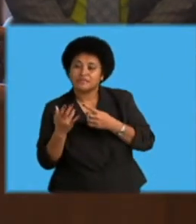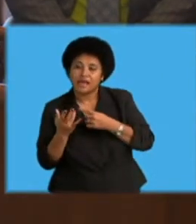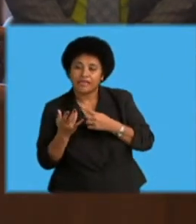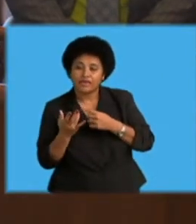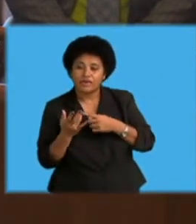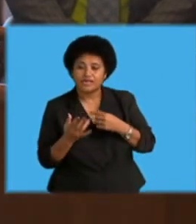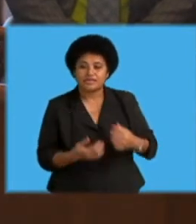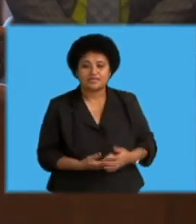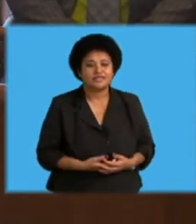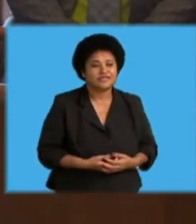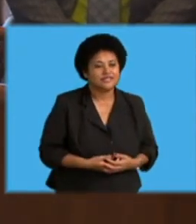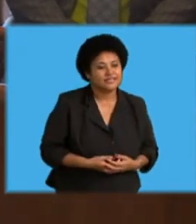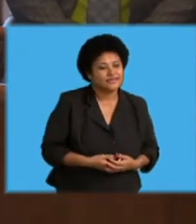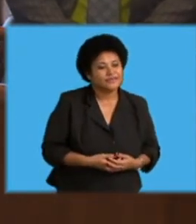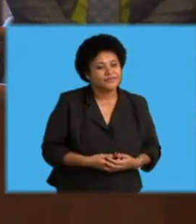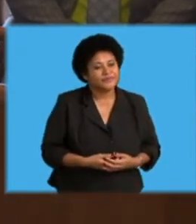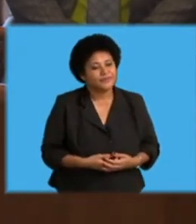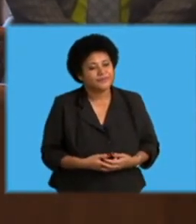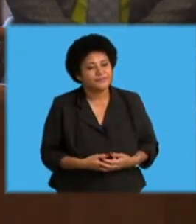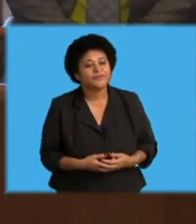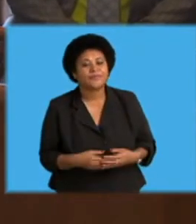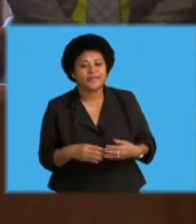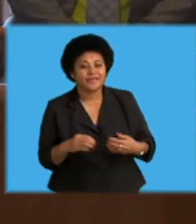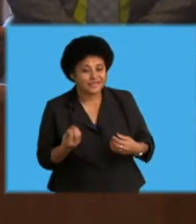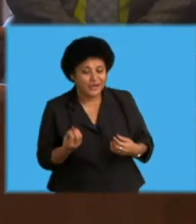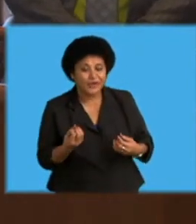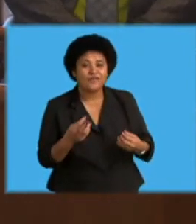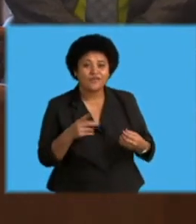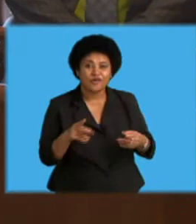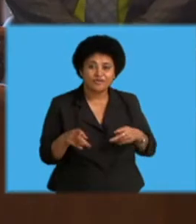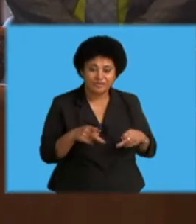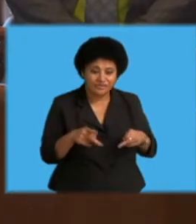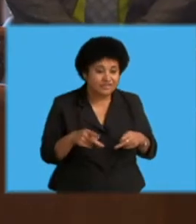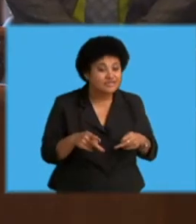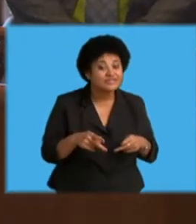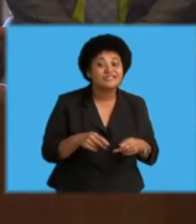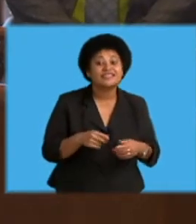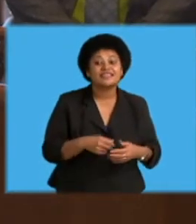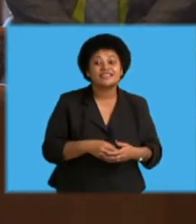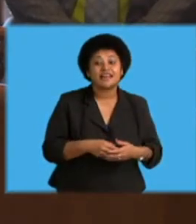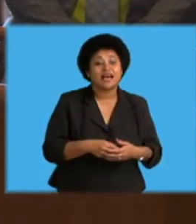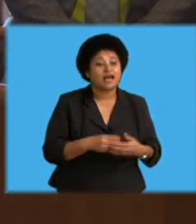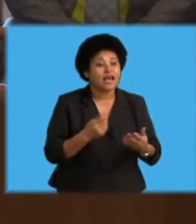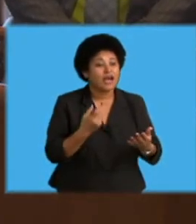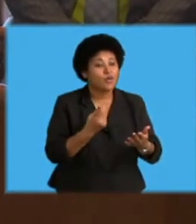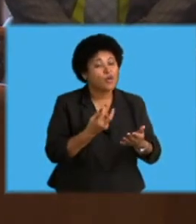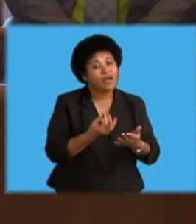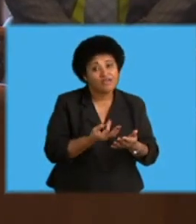Speaker. Madam Speaker, assessing from the 10 years fiscal performance, our revenue has increased. Also, that they